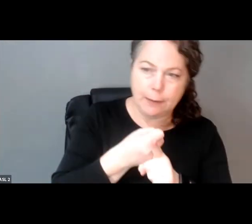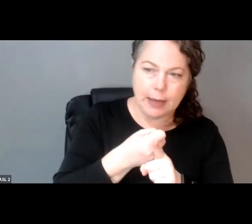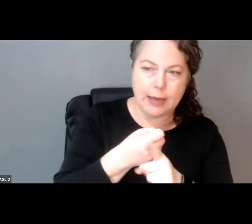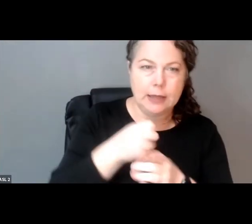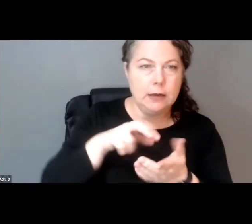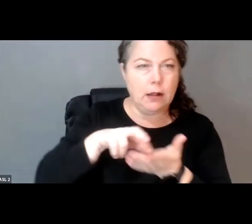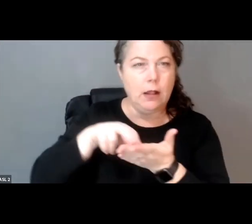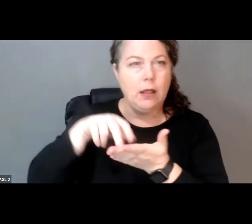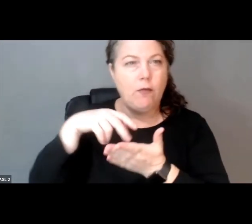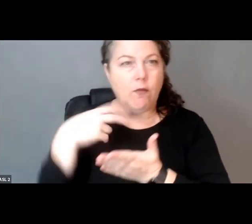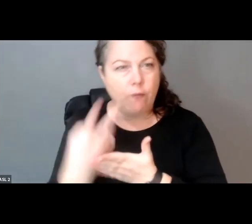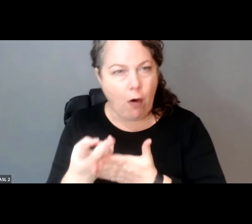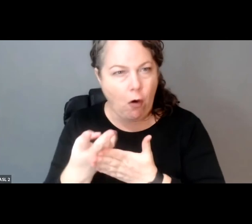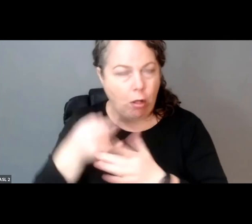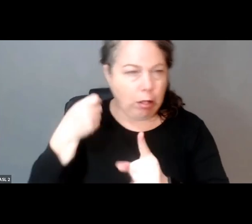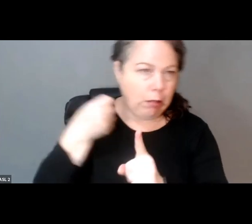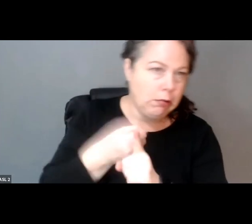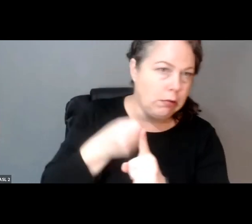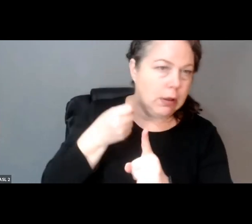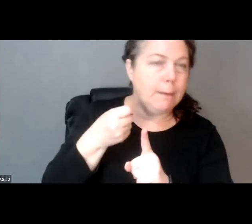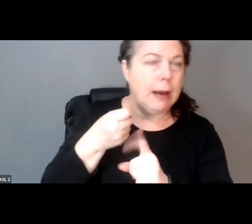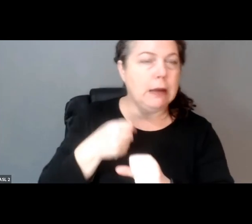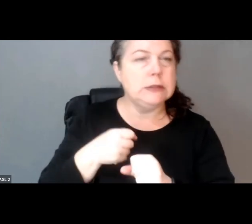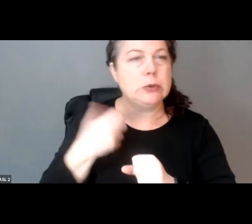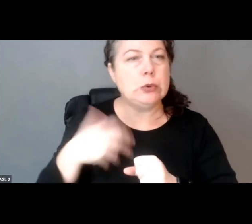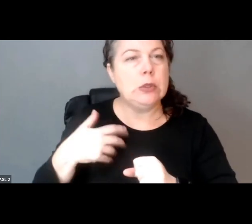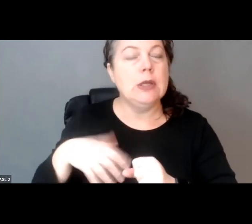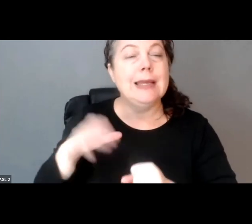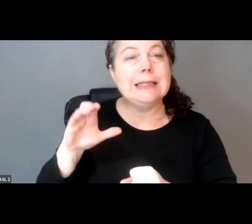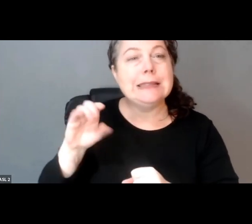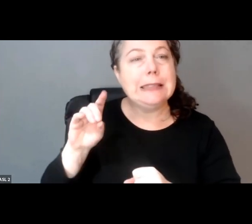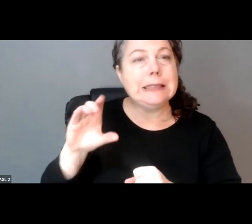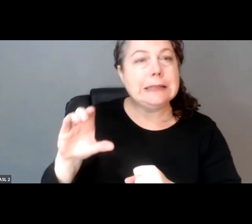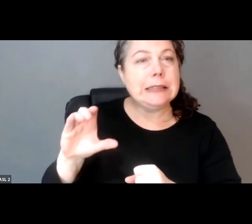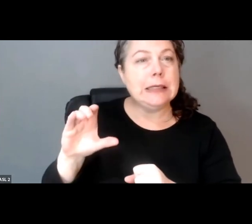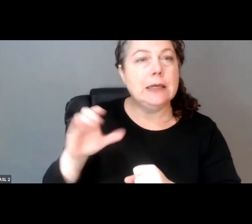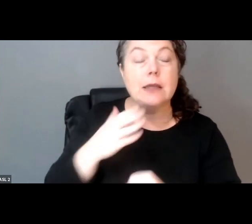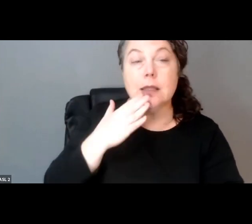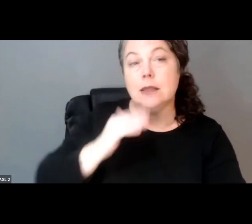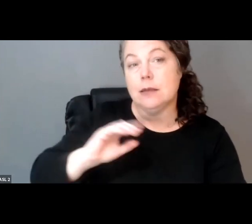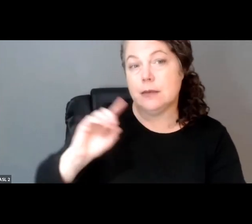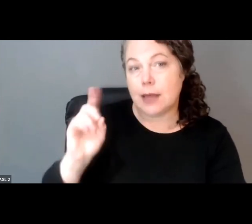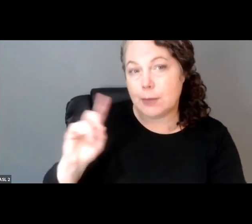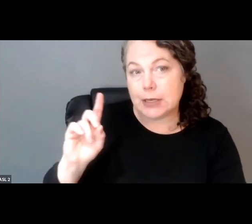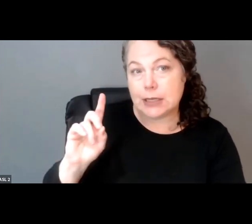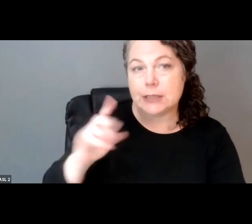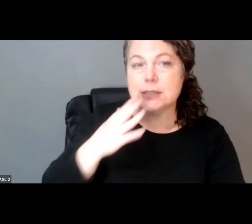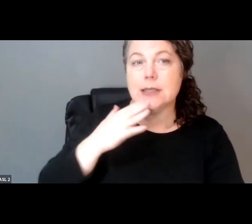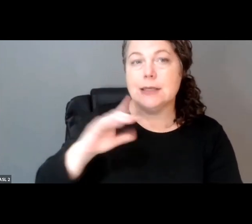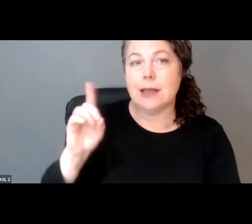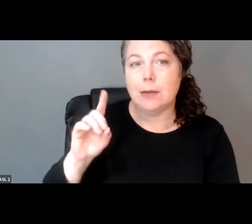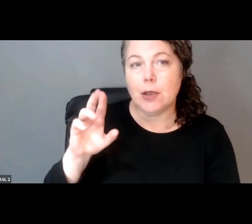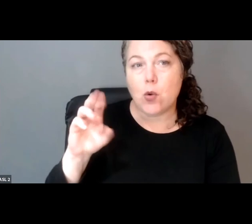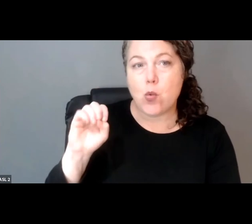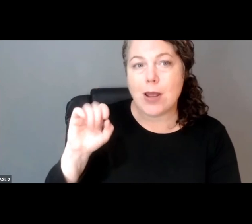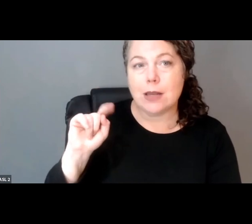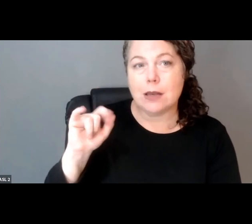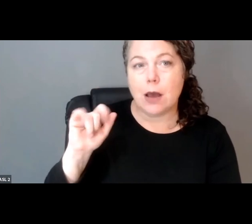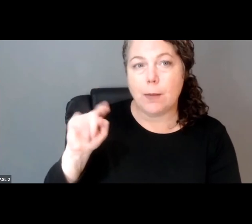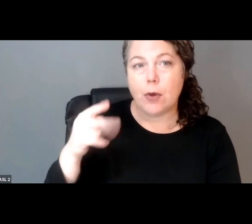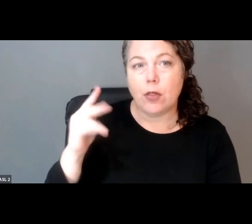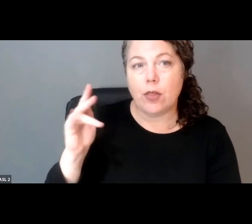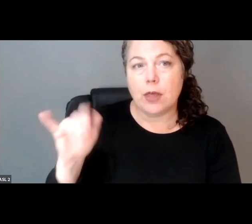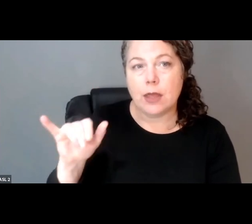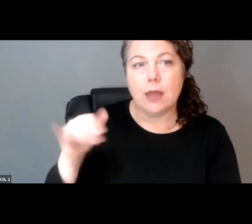senior population. According to the CDC, diabetes and diabetic retinopathy has